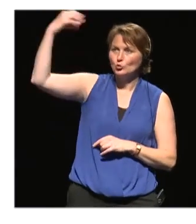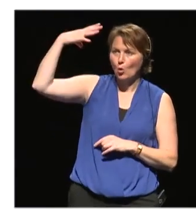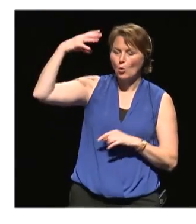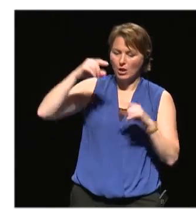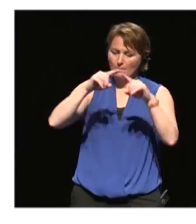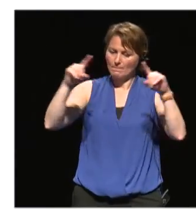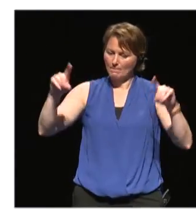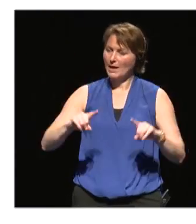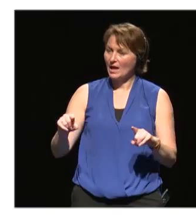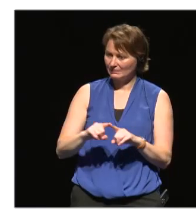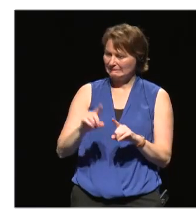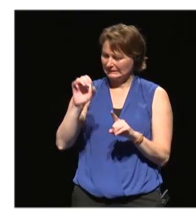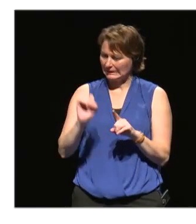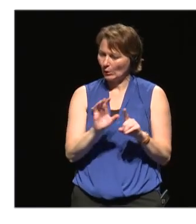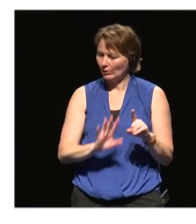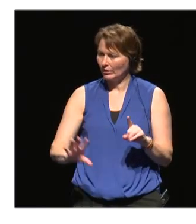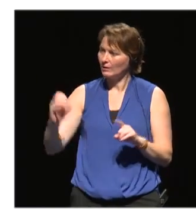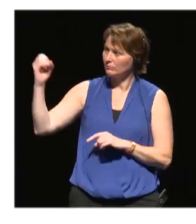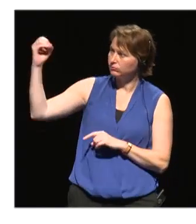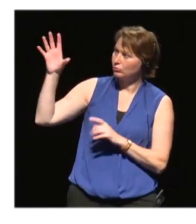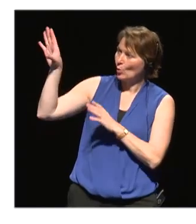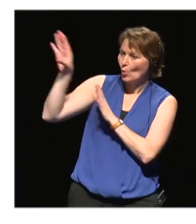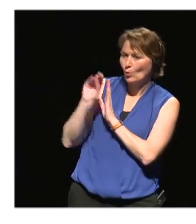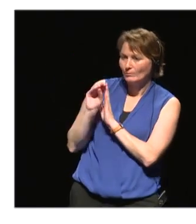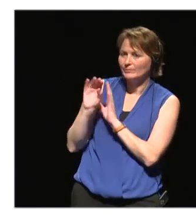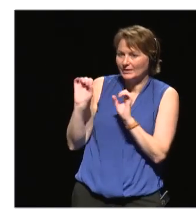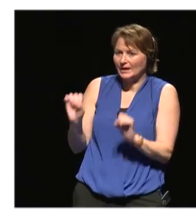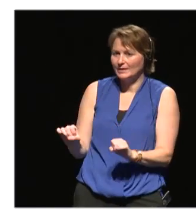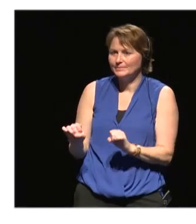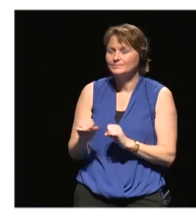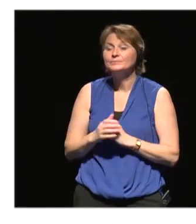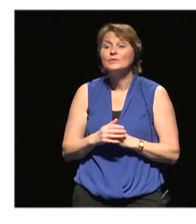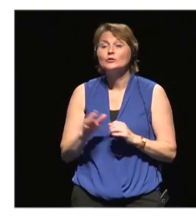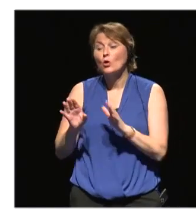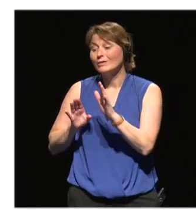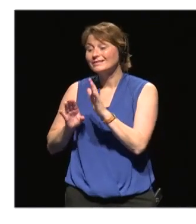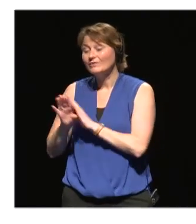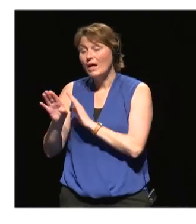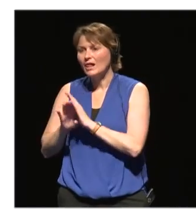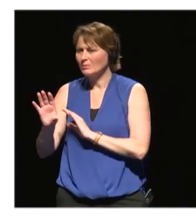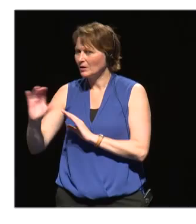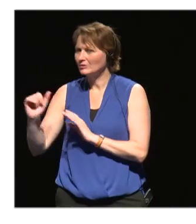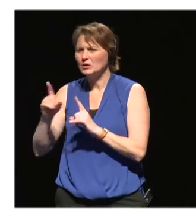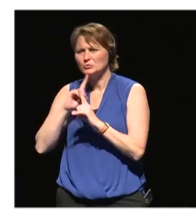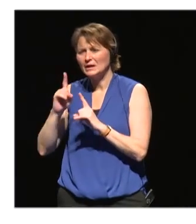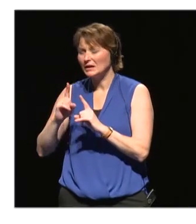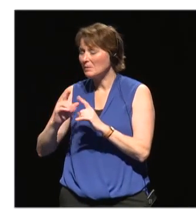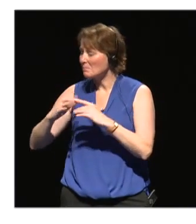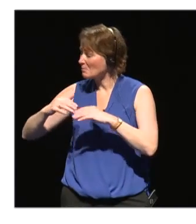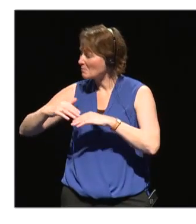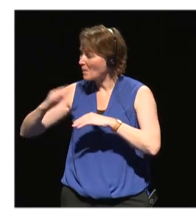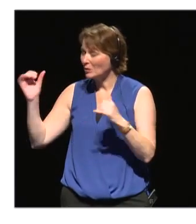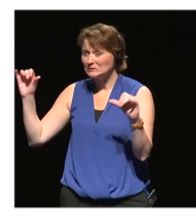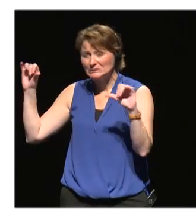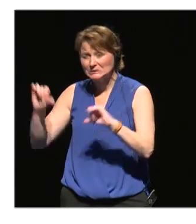hope that we'll have to. The developed countries are the biggest polluters. They are the industrial countries.